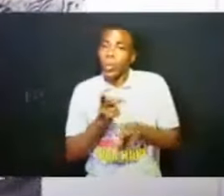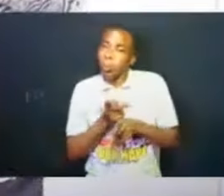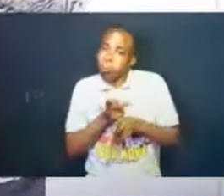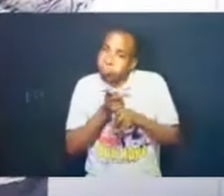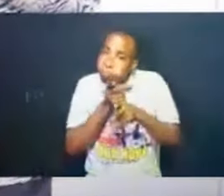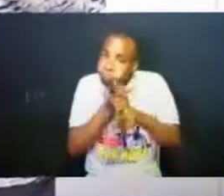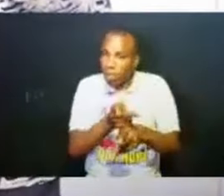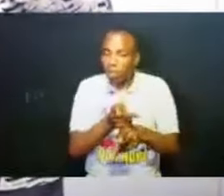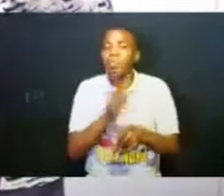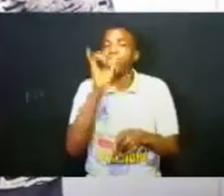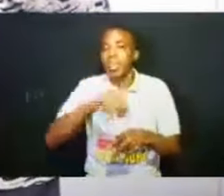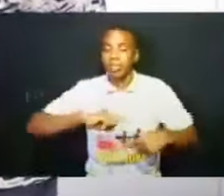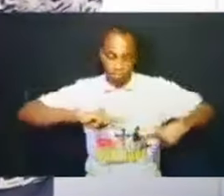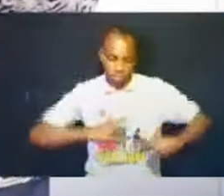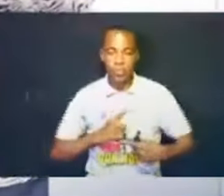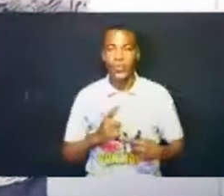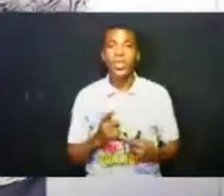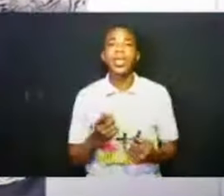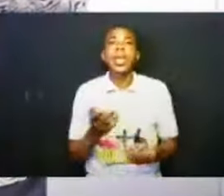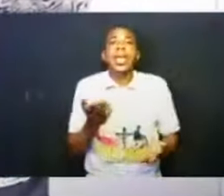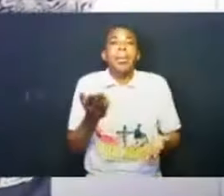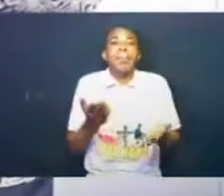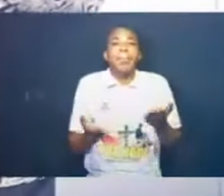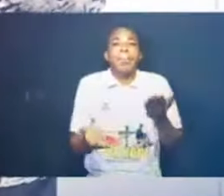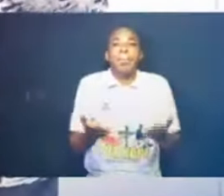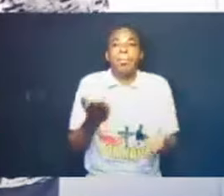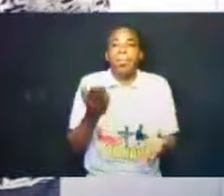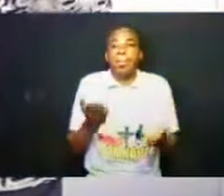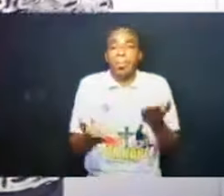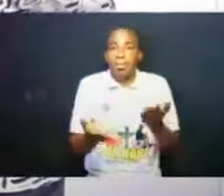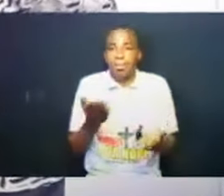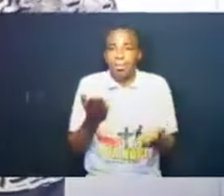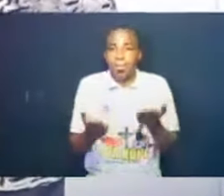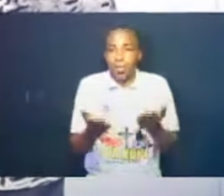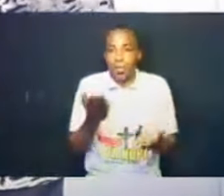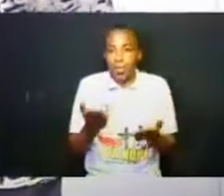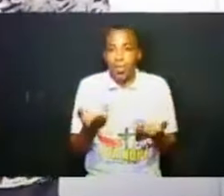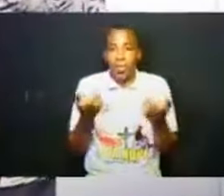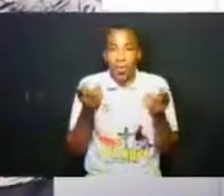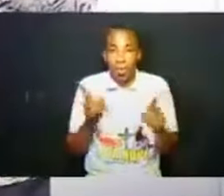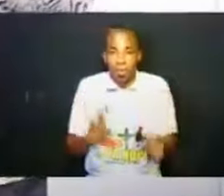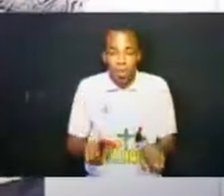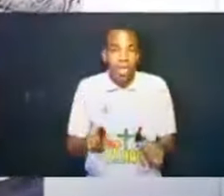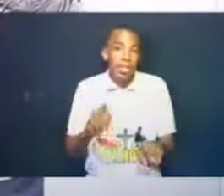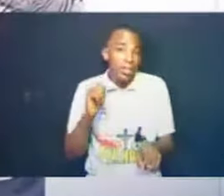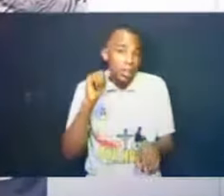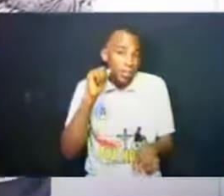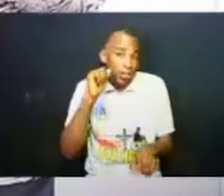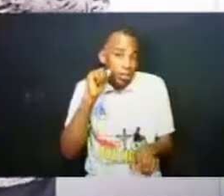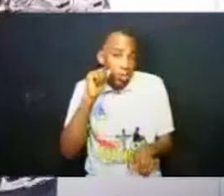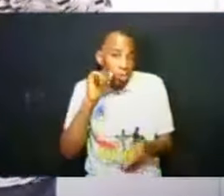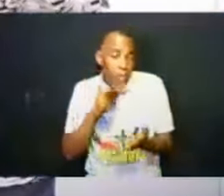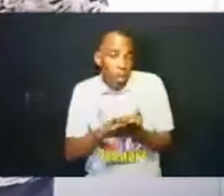the morning with your wife, and all that you do is to talk about this man who hurt you, it means that you are bitter at that